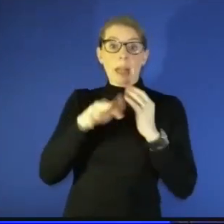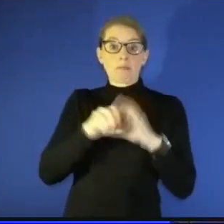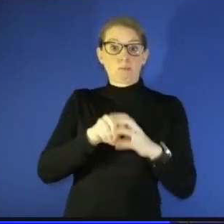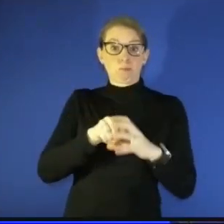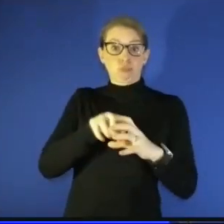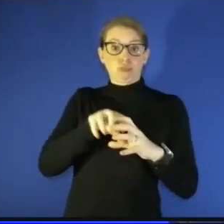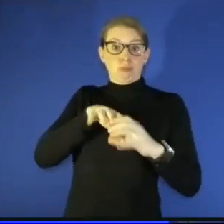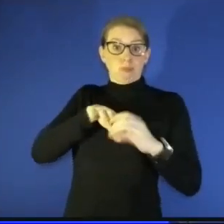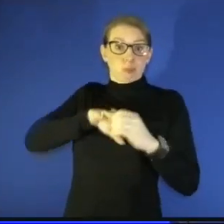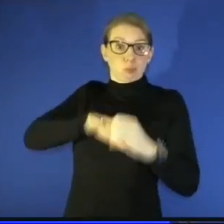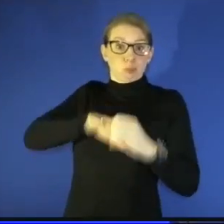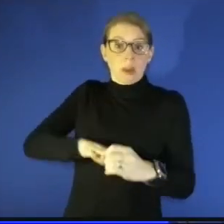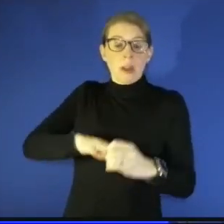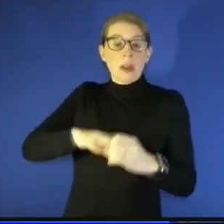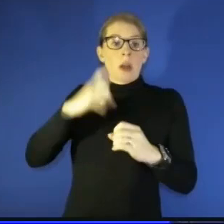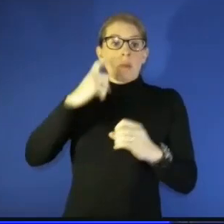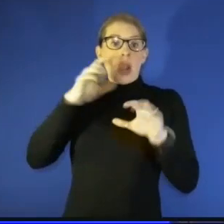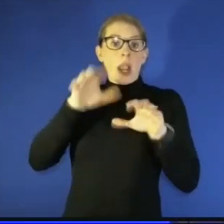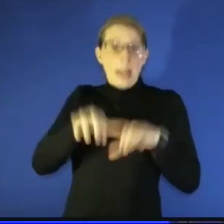that if you fall asleep,